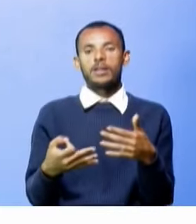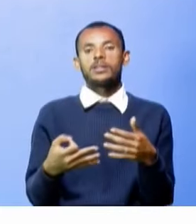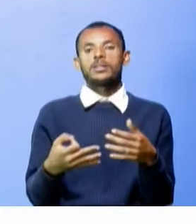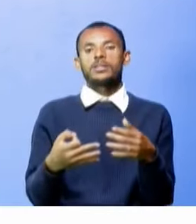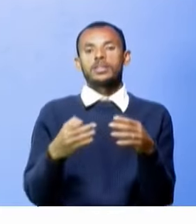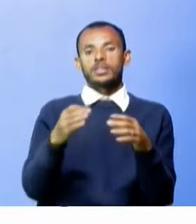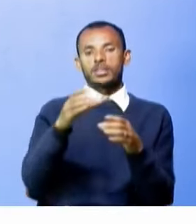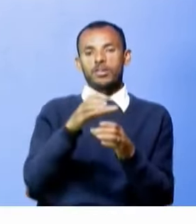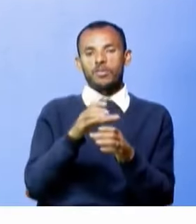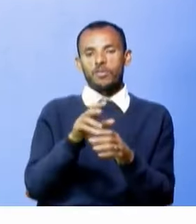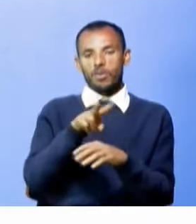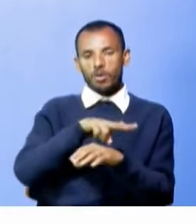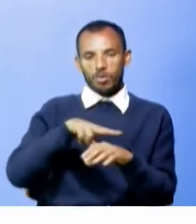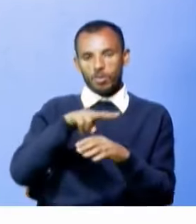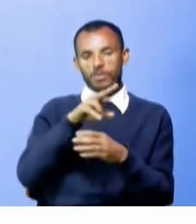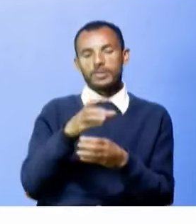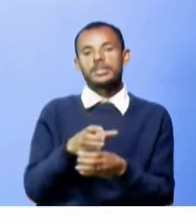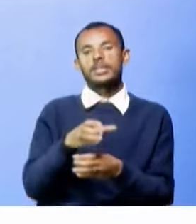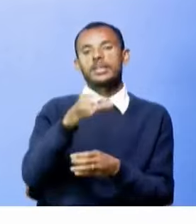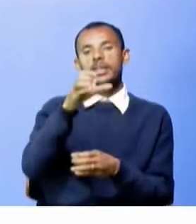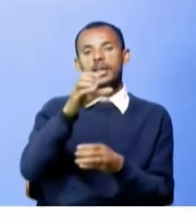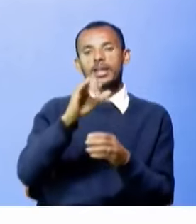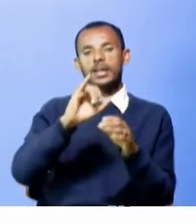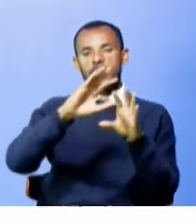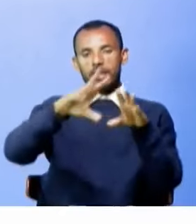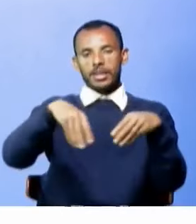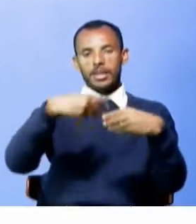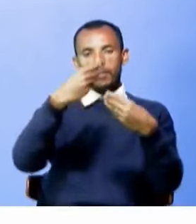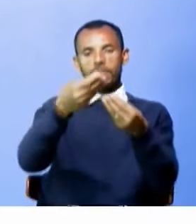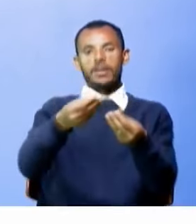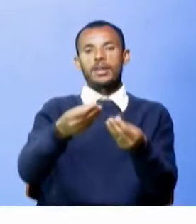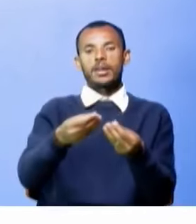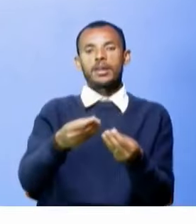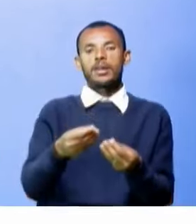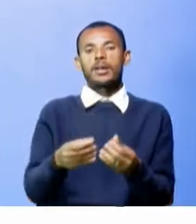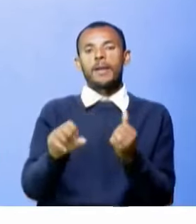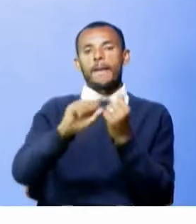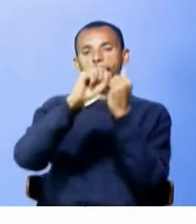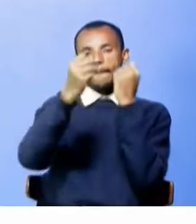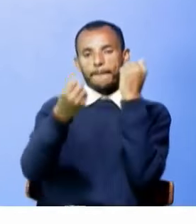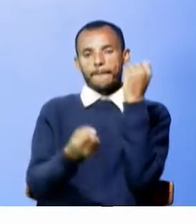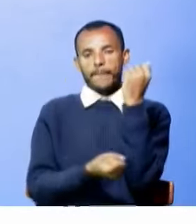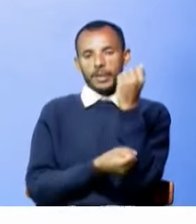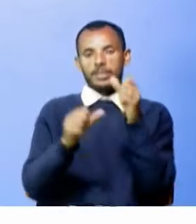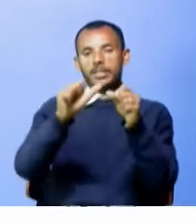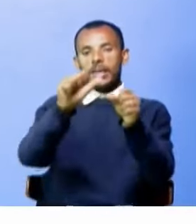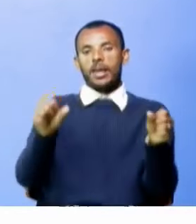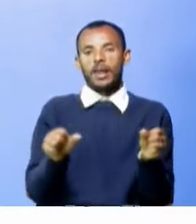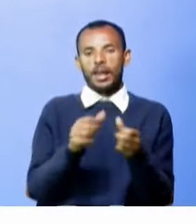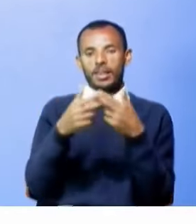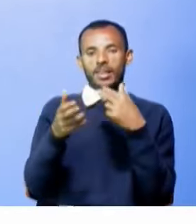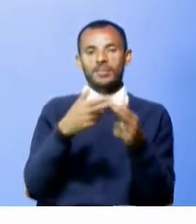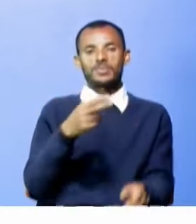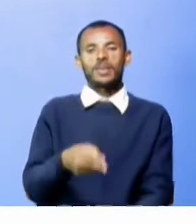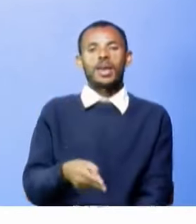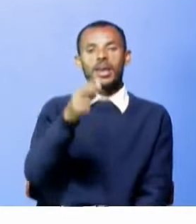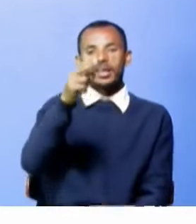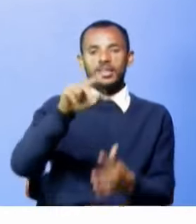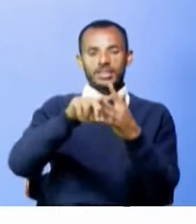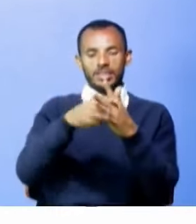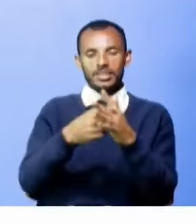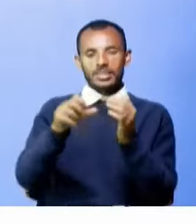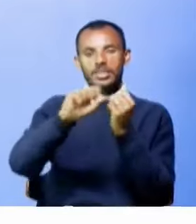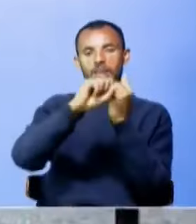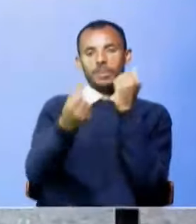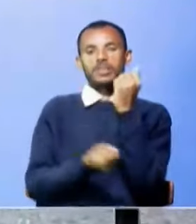a cylinder is given by base area times H. Since the basis